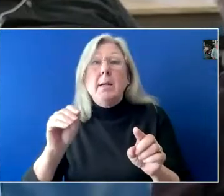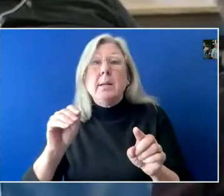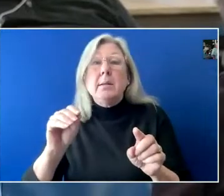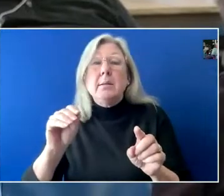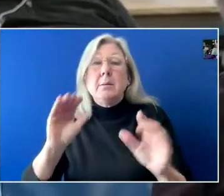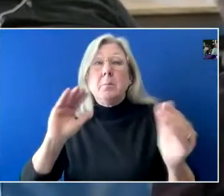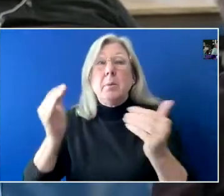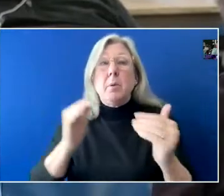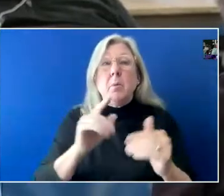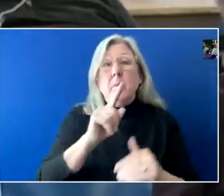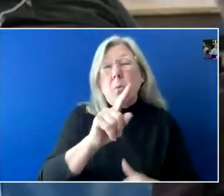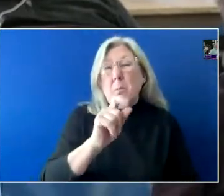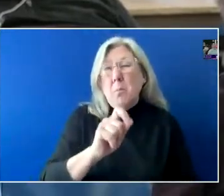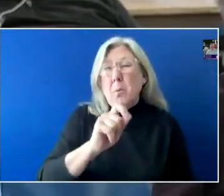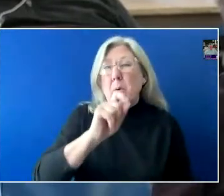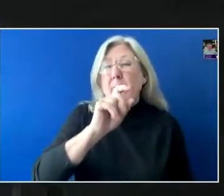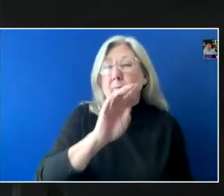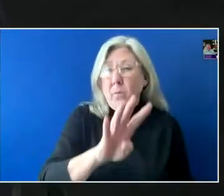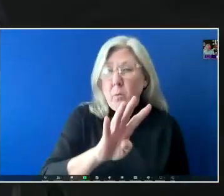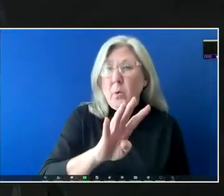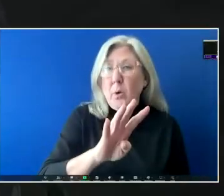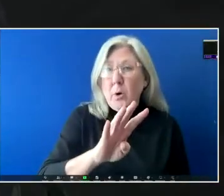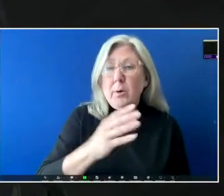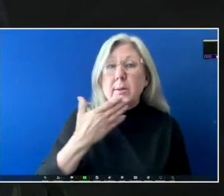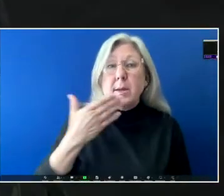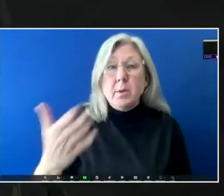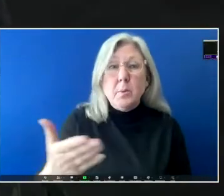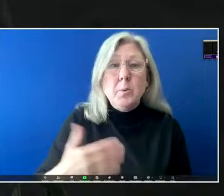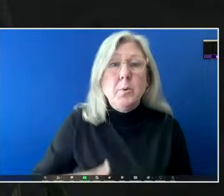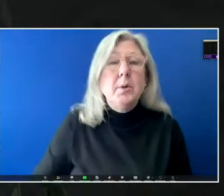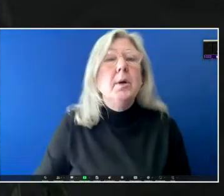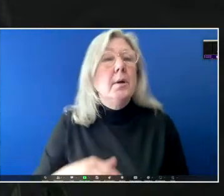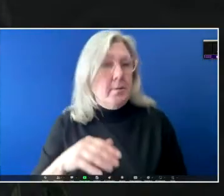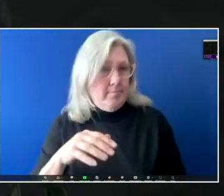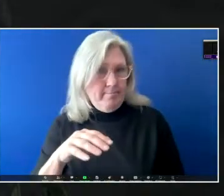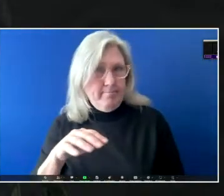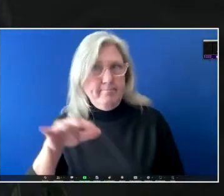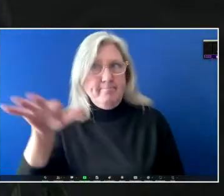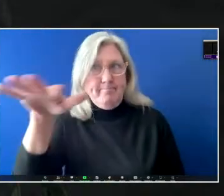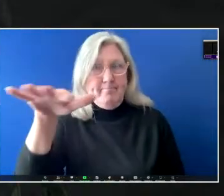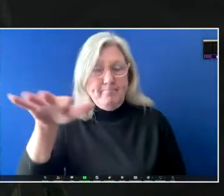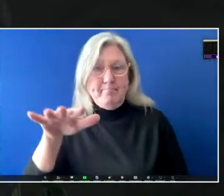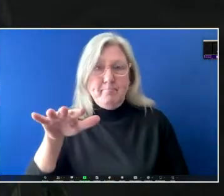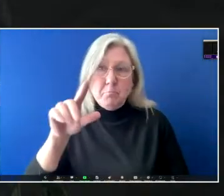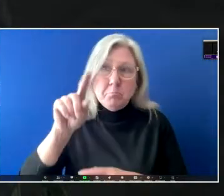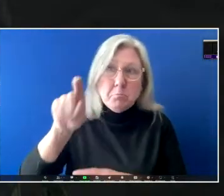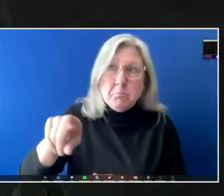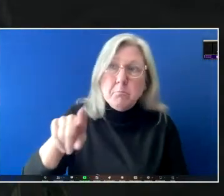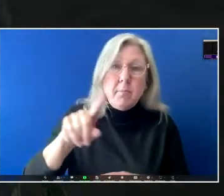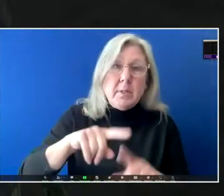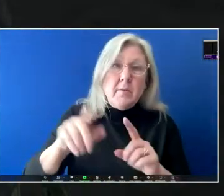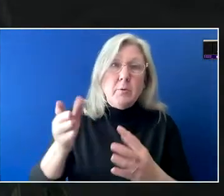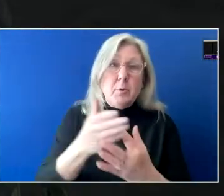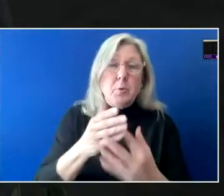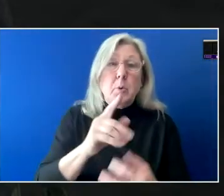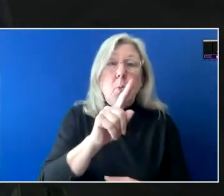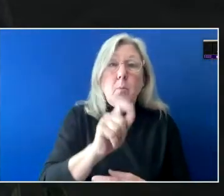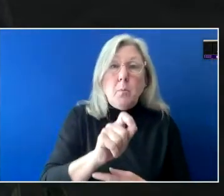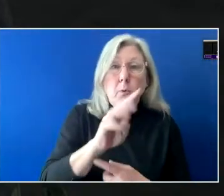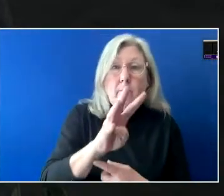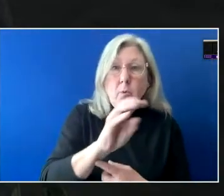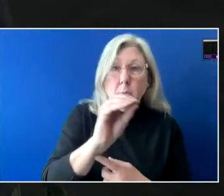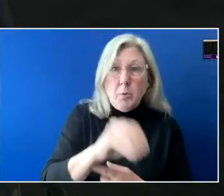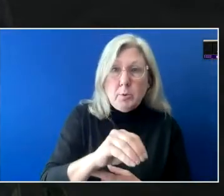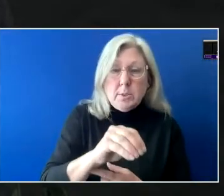point4 thank you the administration is is interrogated about the difference between 1.4% 2%